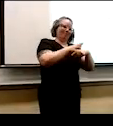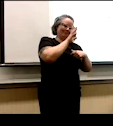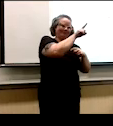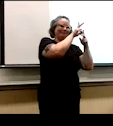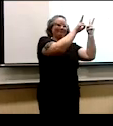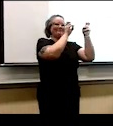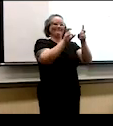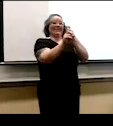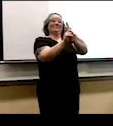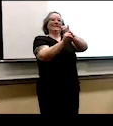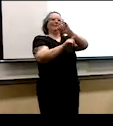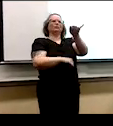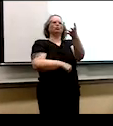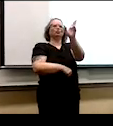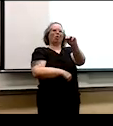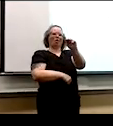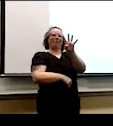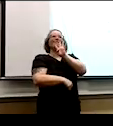ASL,